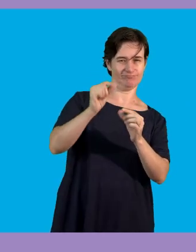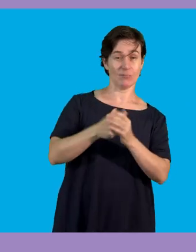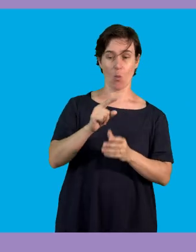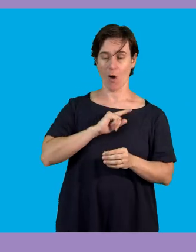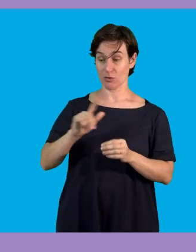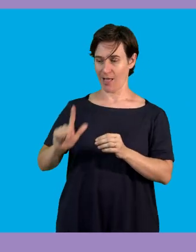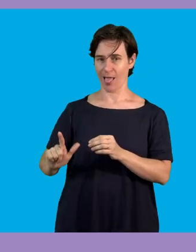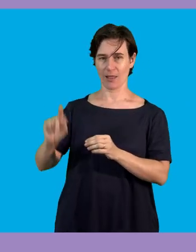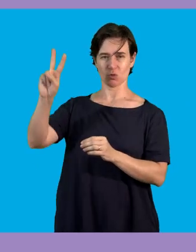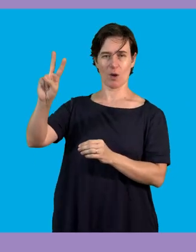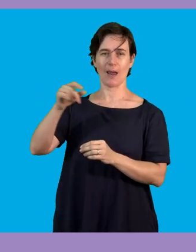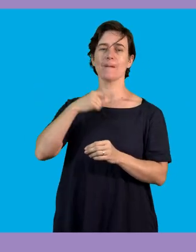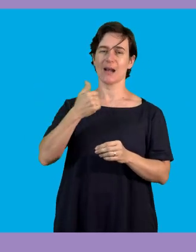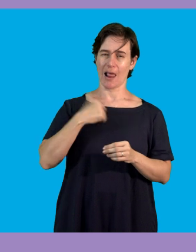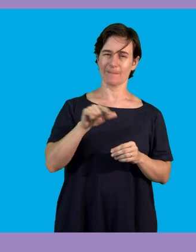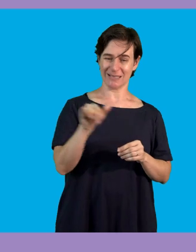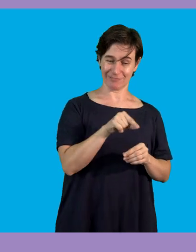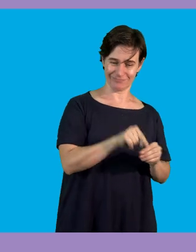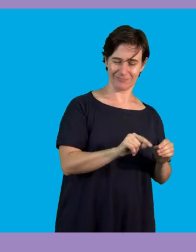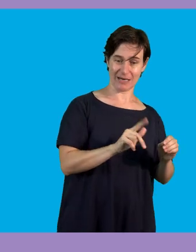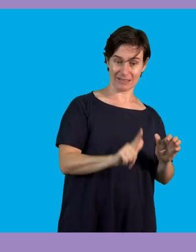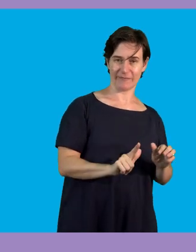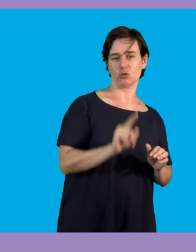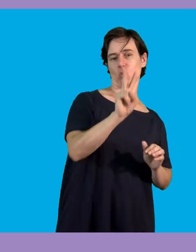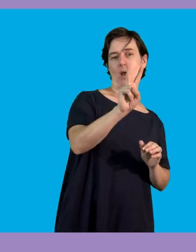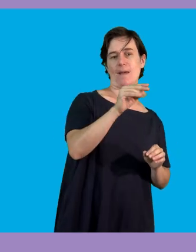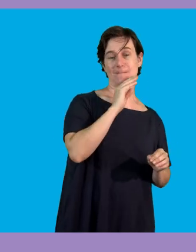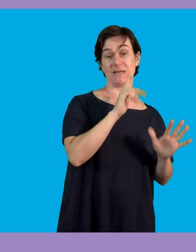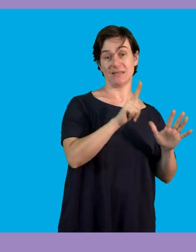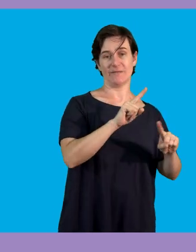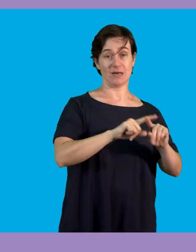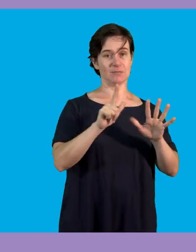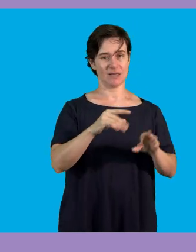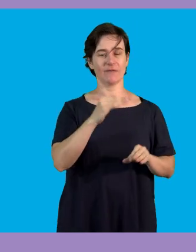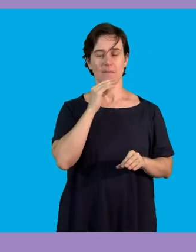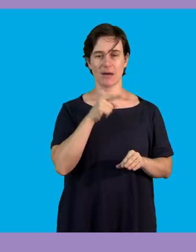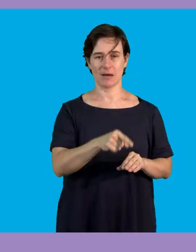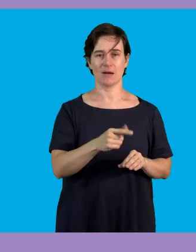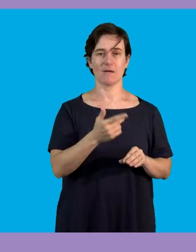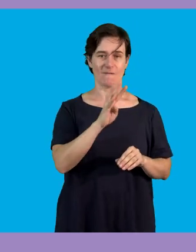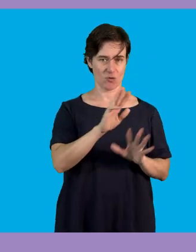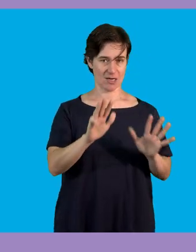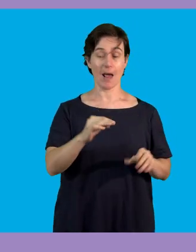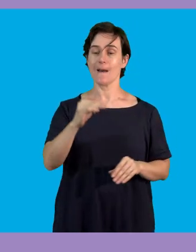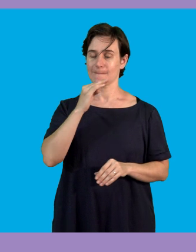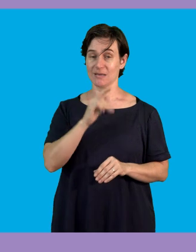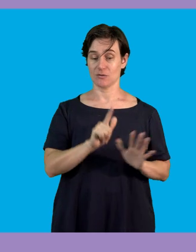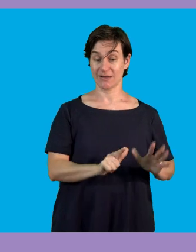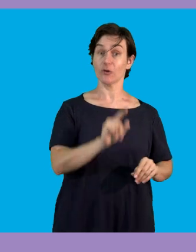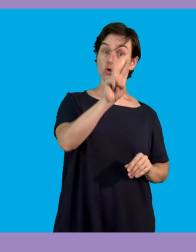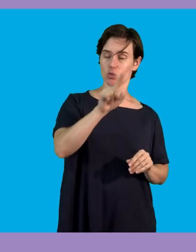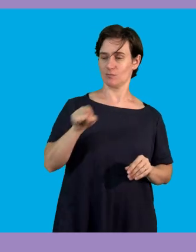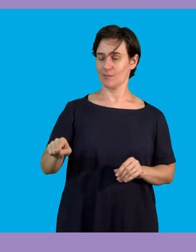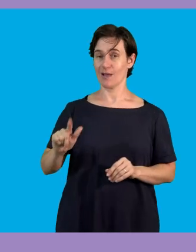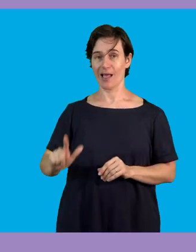in exponential form. Then that would give us, 7 squared equals to L squared.